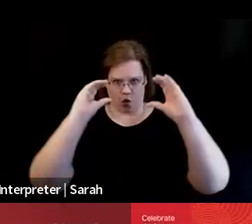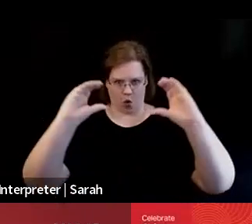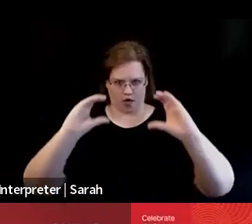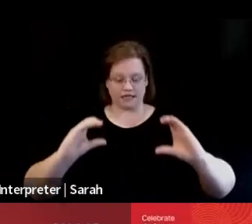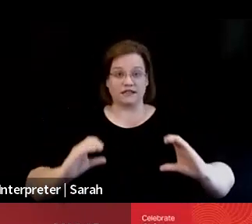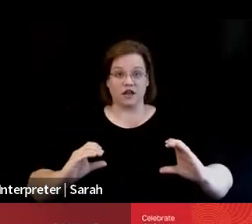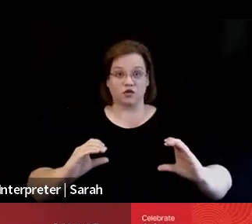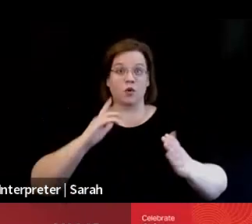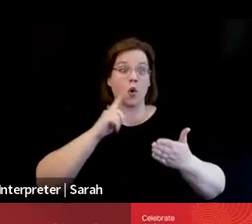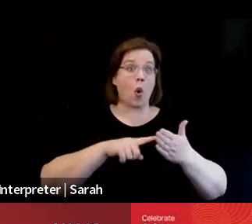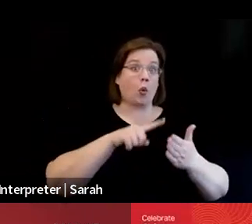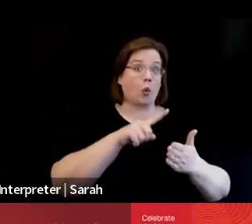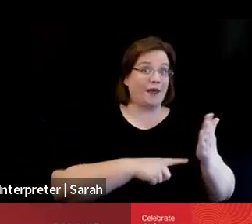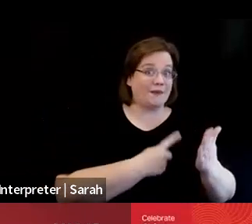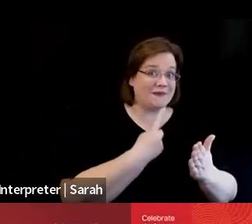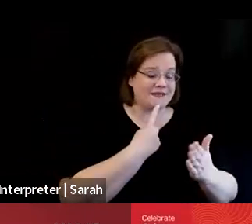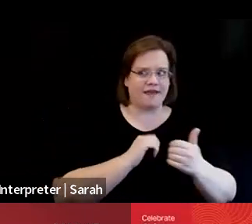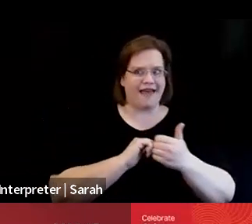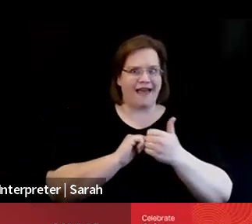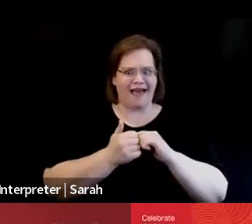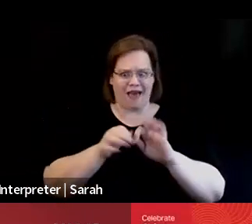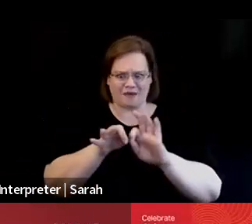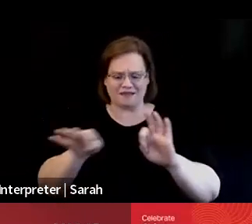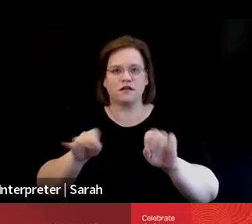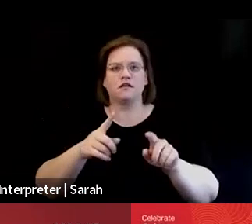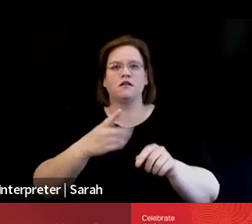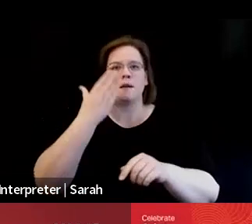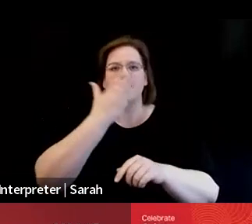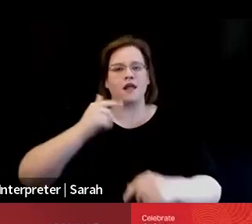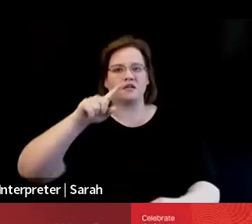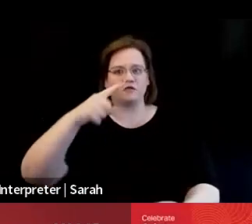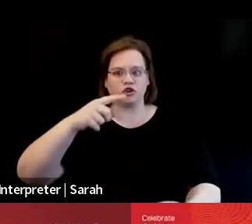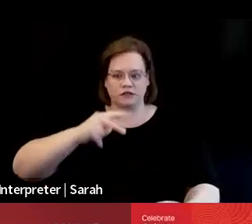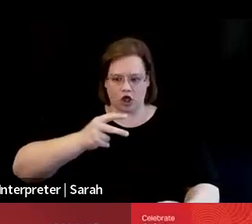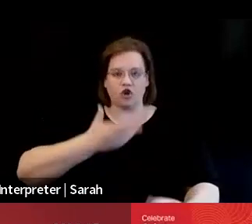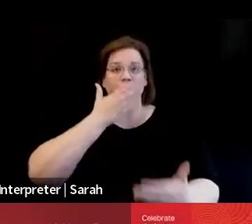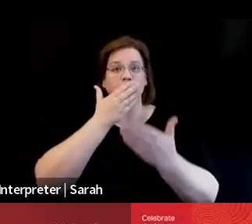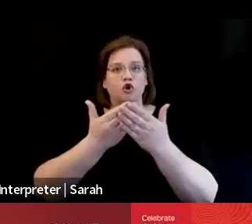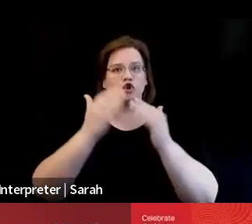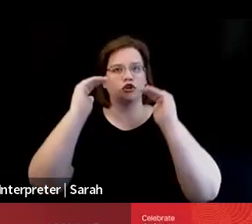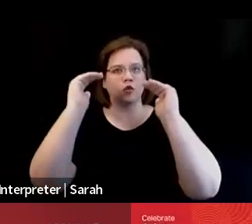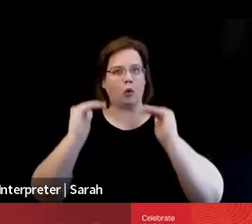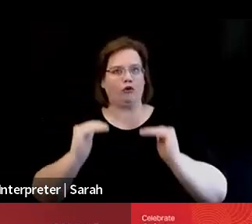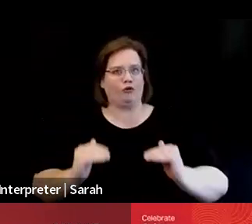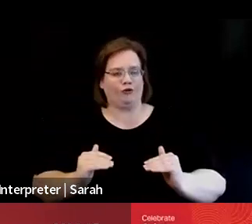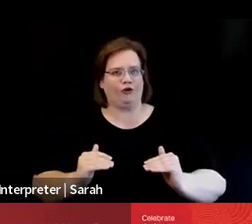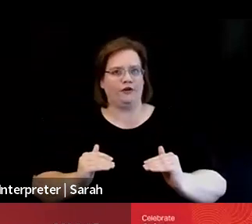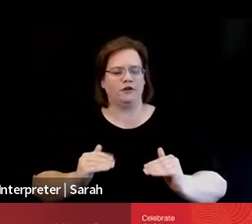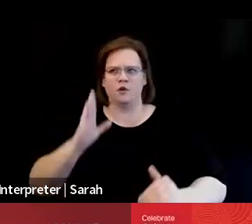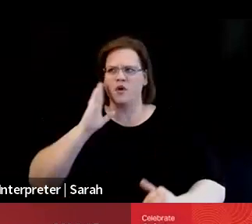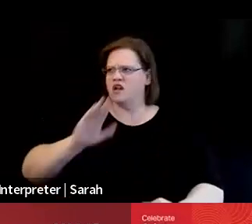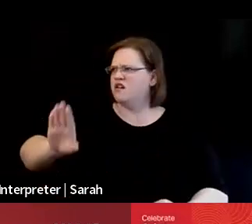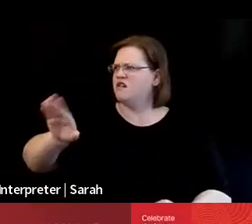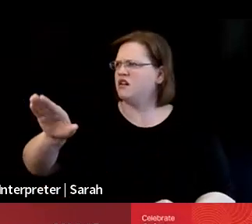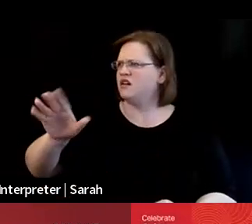know what to say, before we even figure out how to say it, let's put it in a good order. And I know people will often question us on this and challenge us